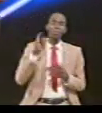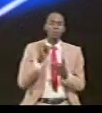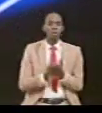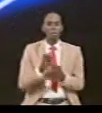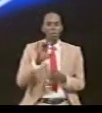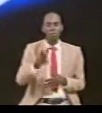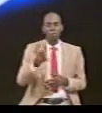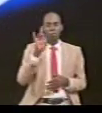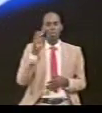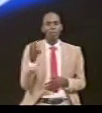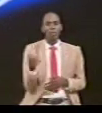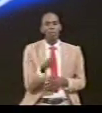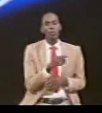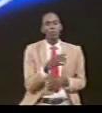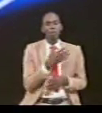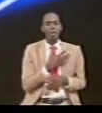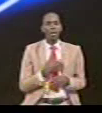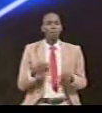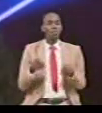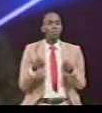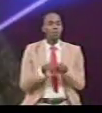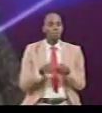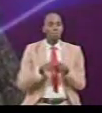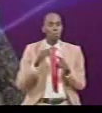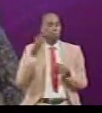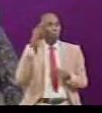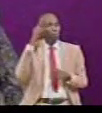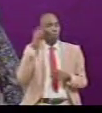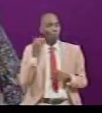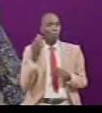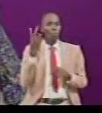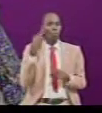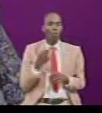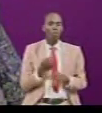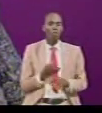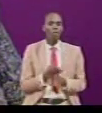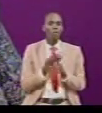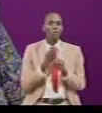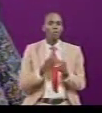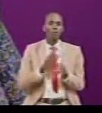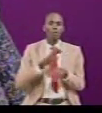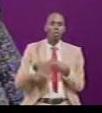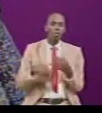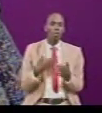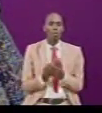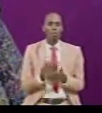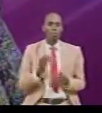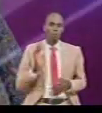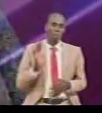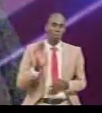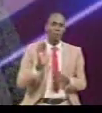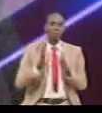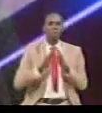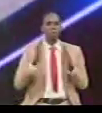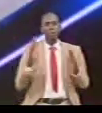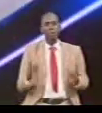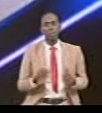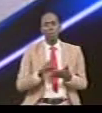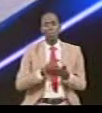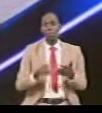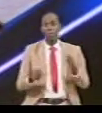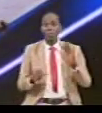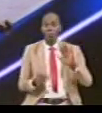as also Moses was faithful in all his house. Look at verse 5. In